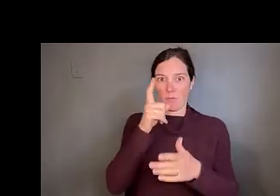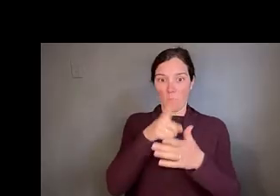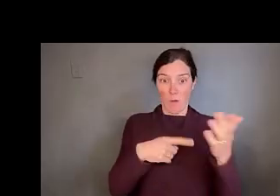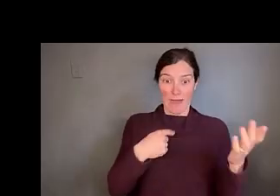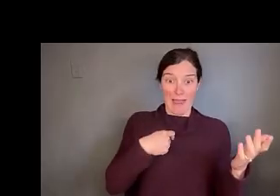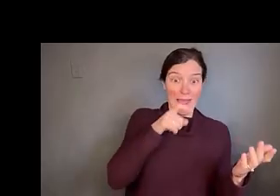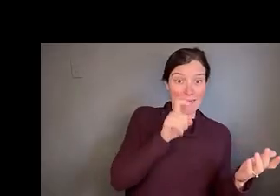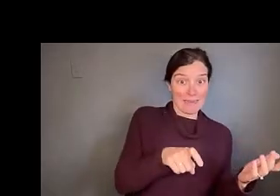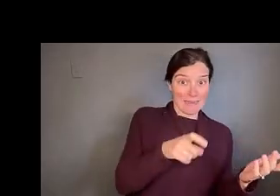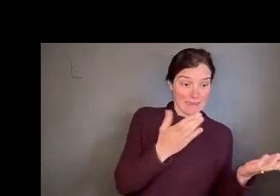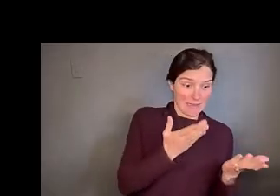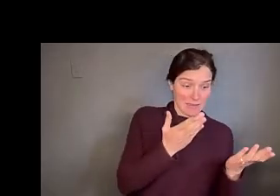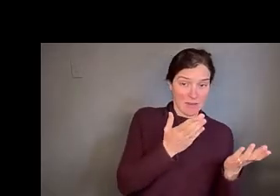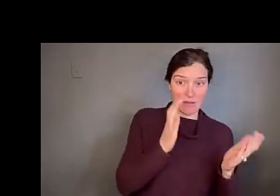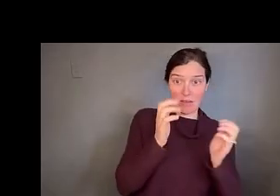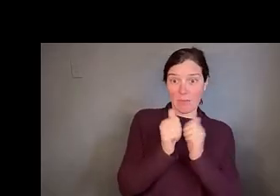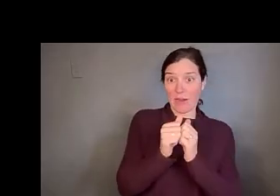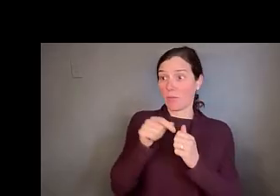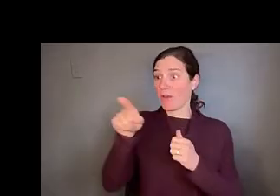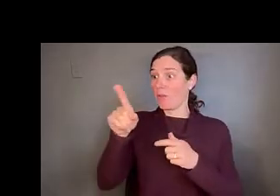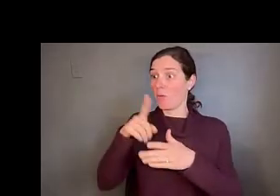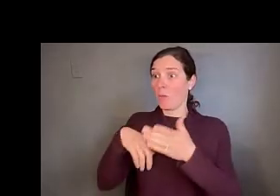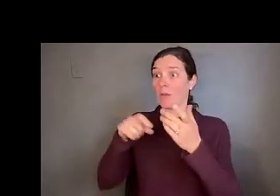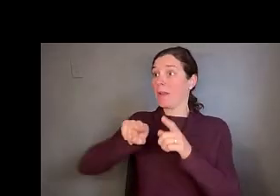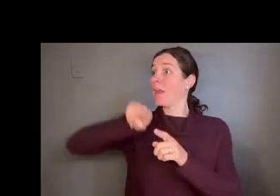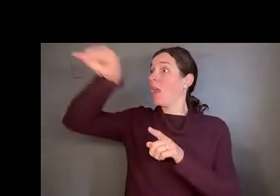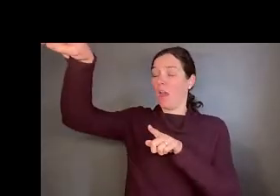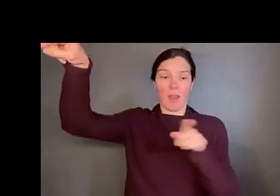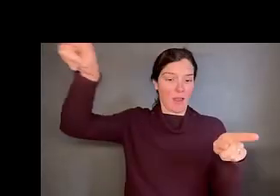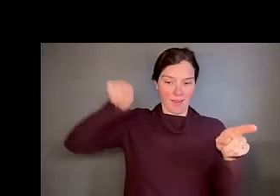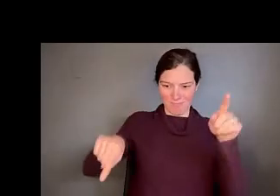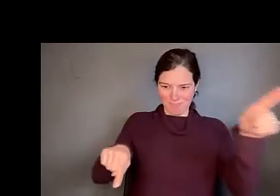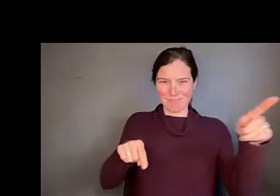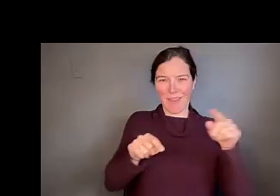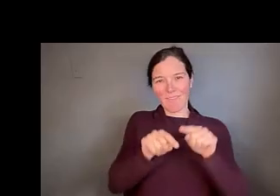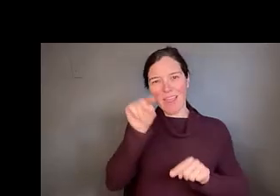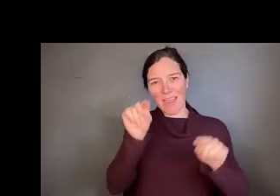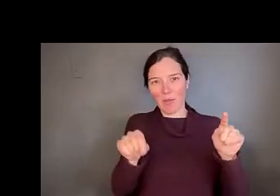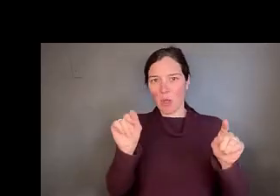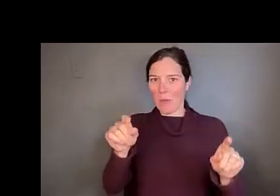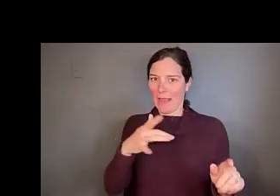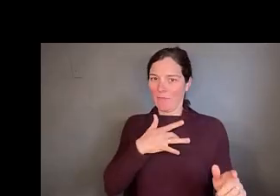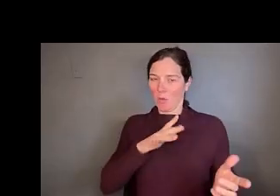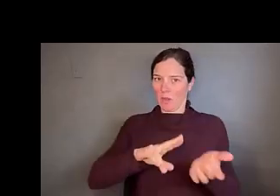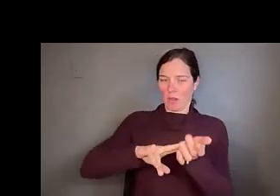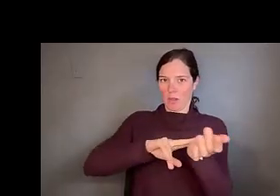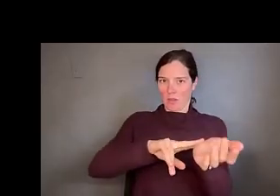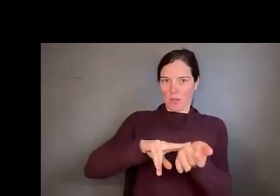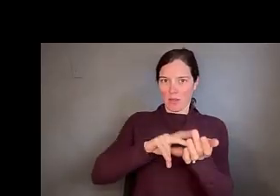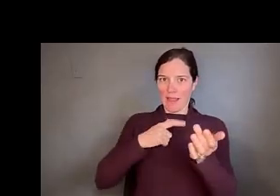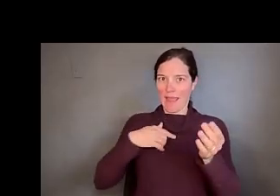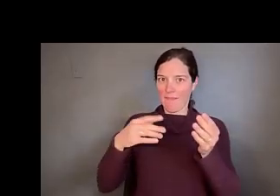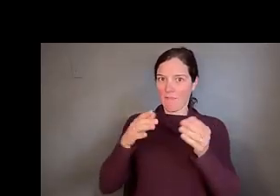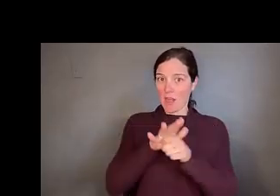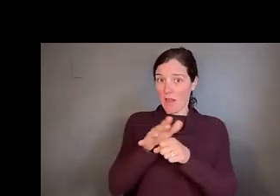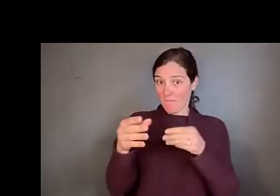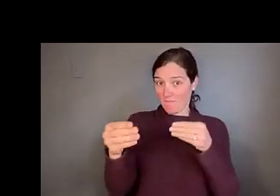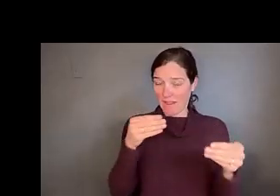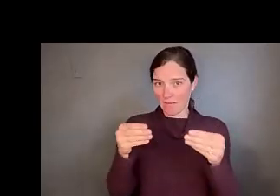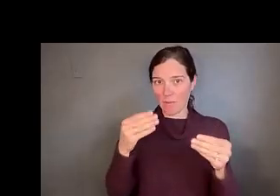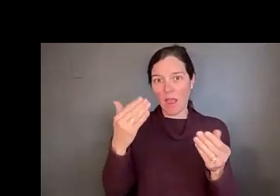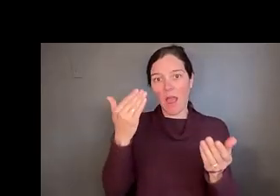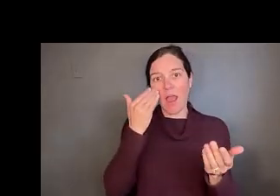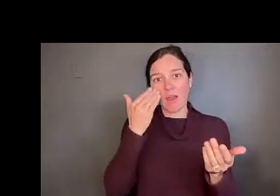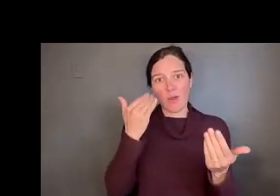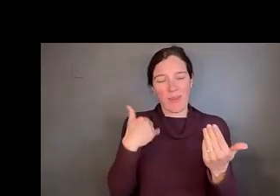very different than what Linda needs up in Sterling or Brush. And we have to be sensitive to that and have enough flexibility. I realize